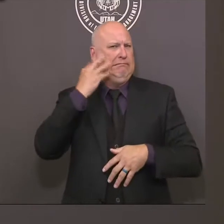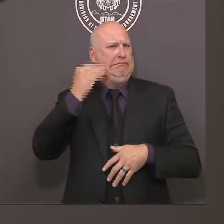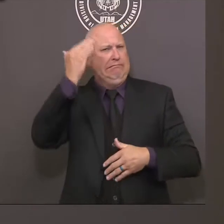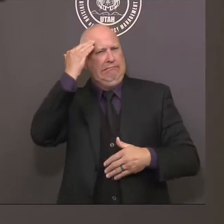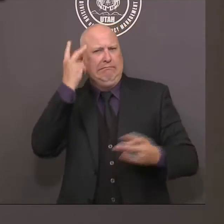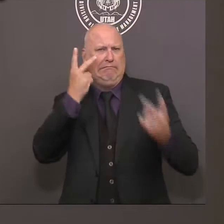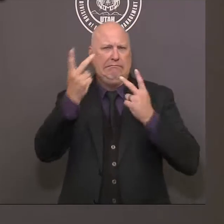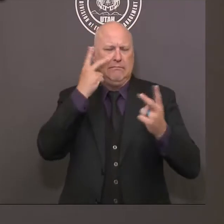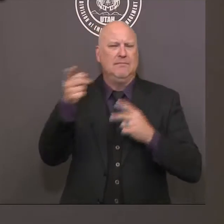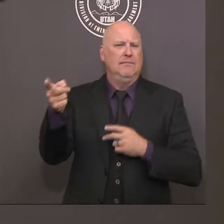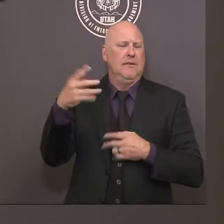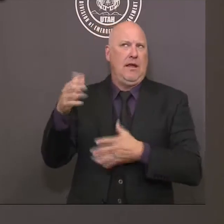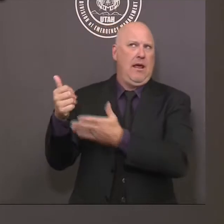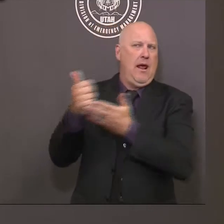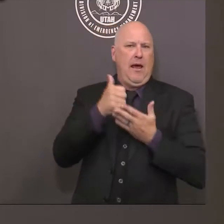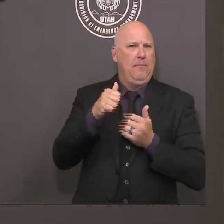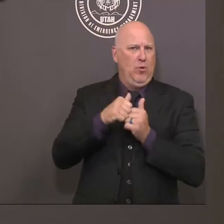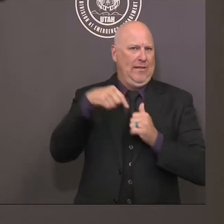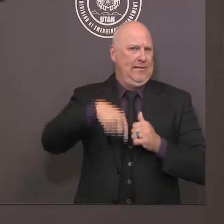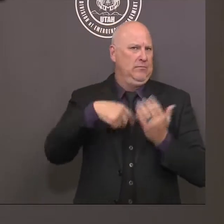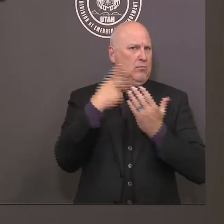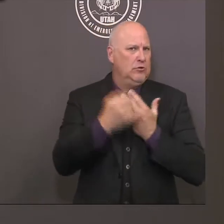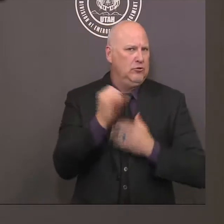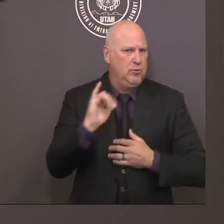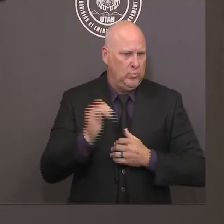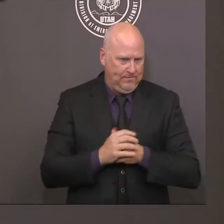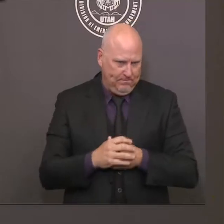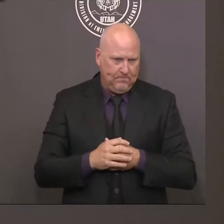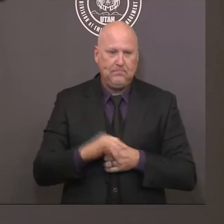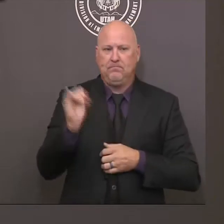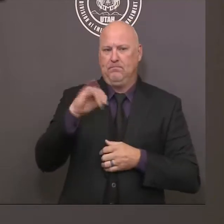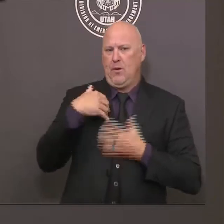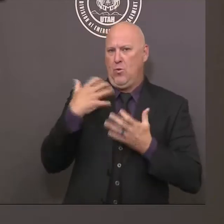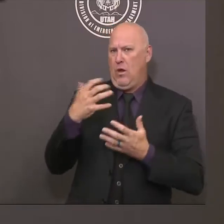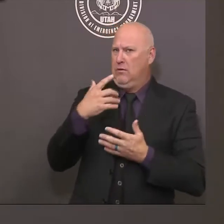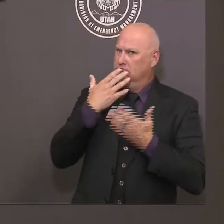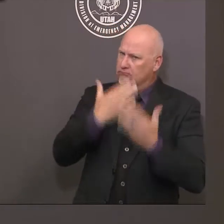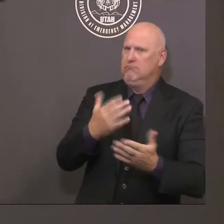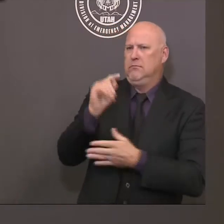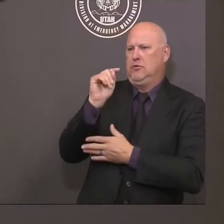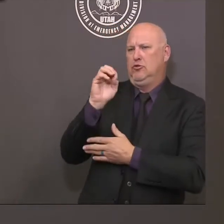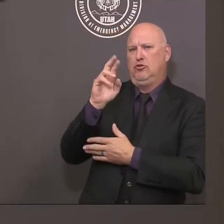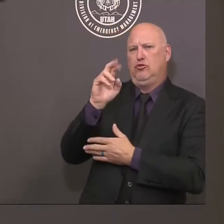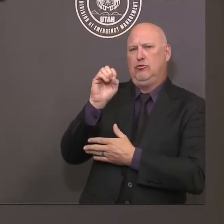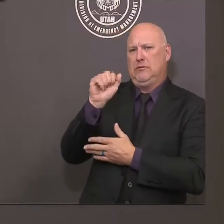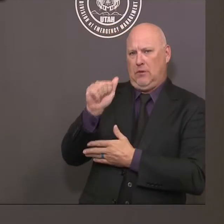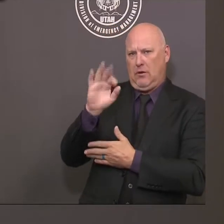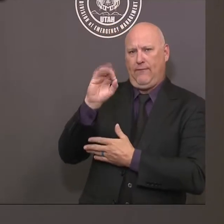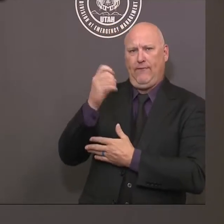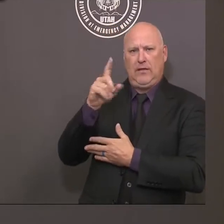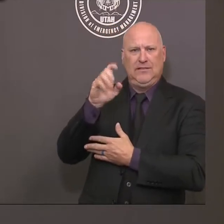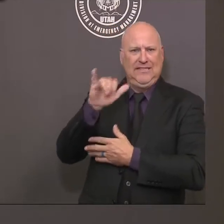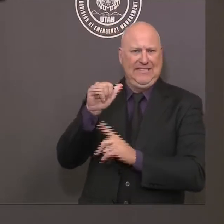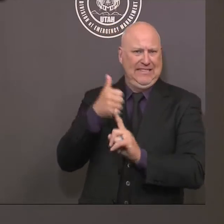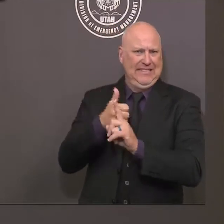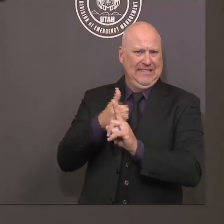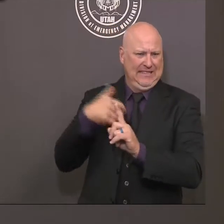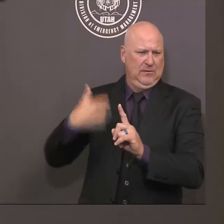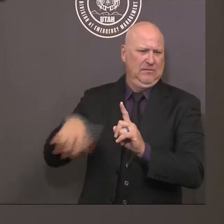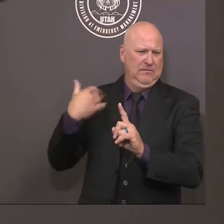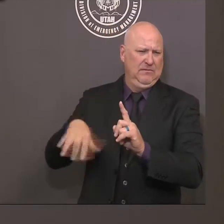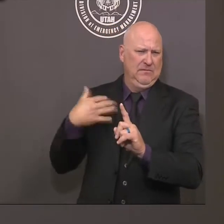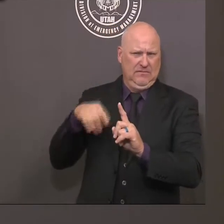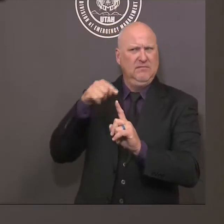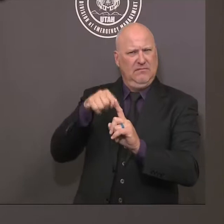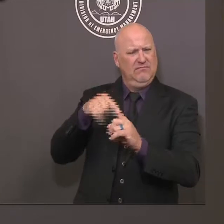has been co-chaired along with Derek with Theresa Foxley, the president CEO of EDC Utah. Again, the private sector organization to help us